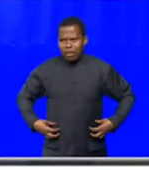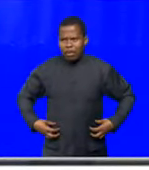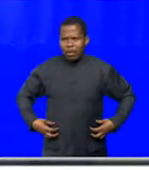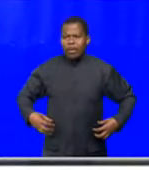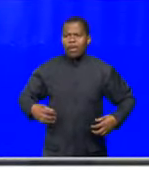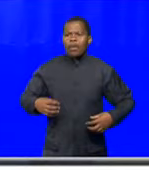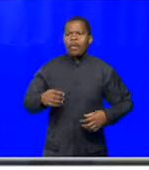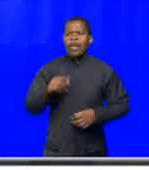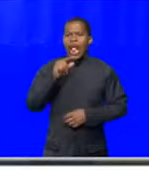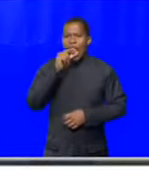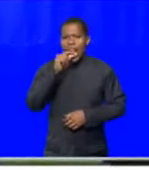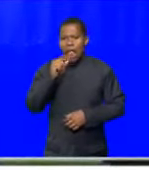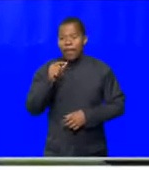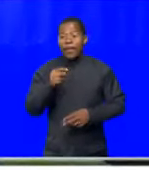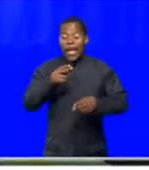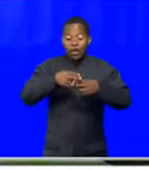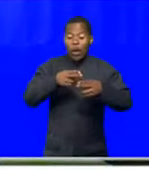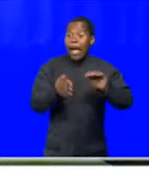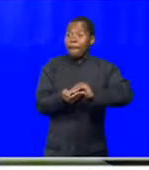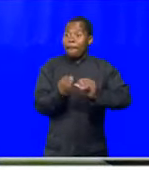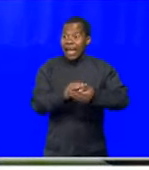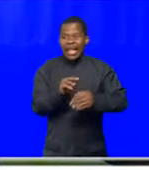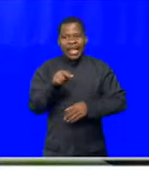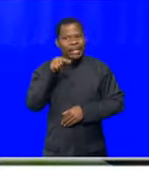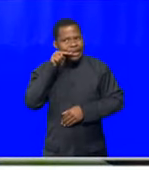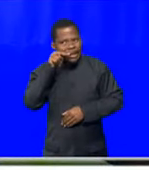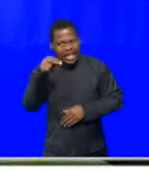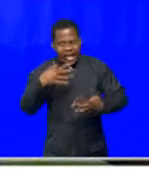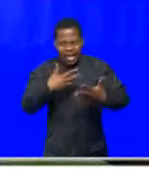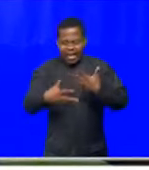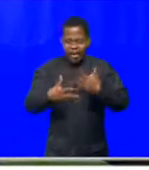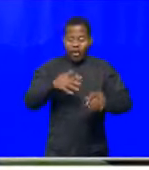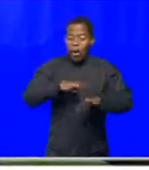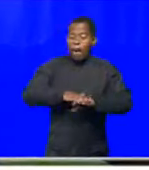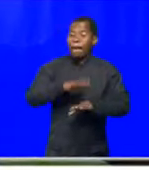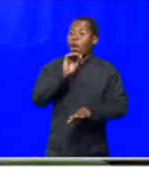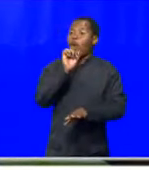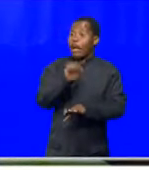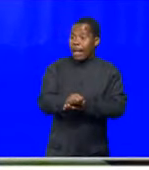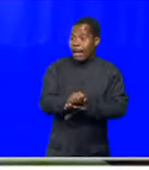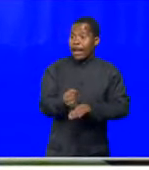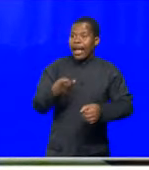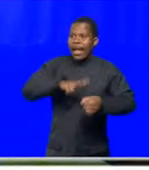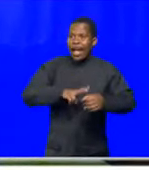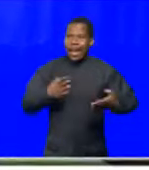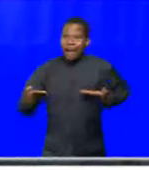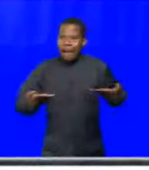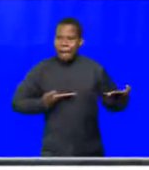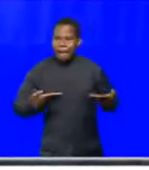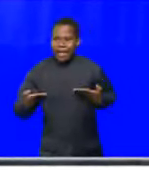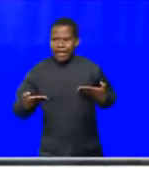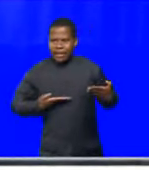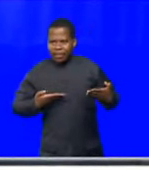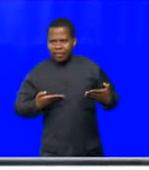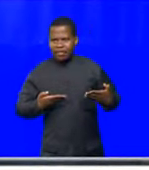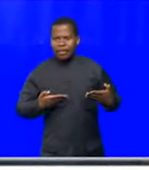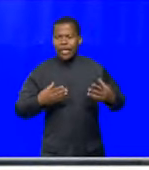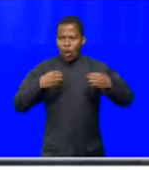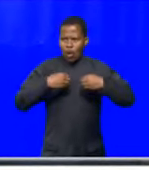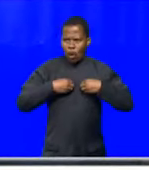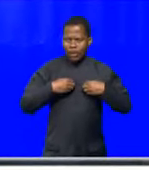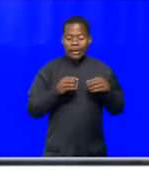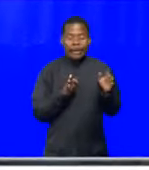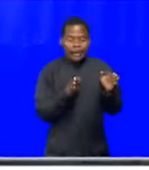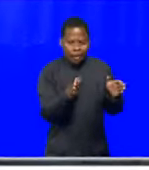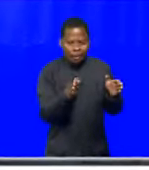have numerous needs, and that calls for every Liswati and business community to stand up and